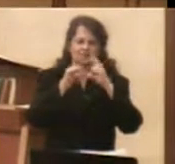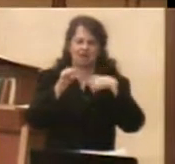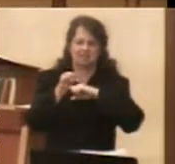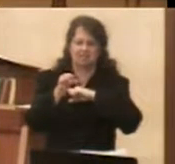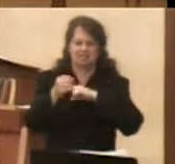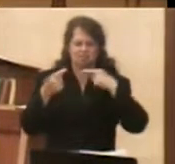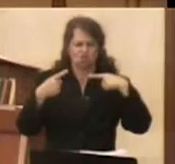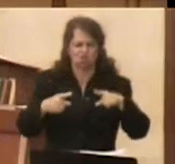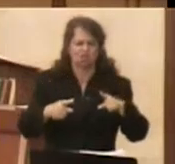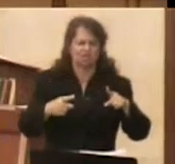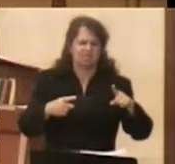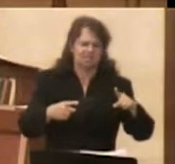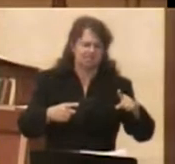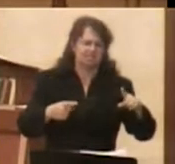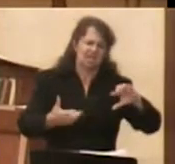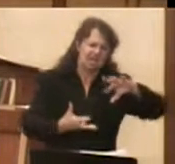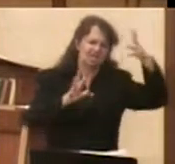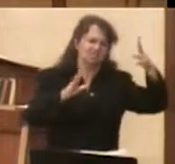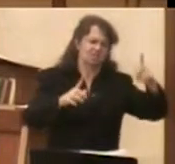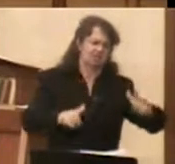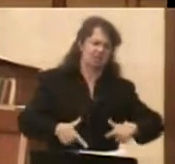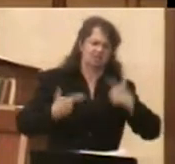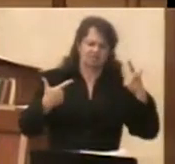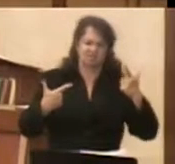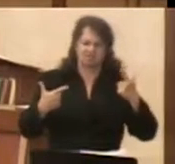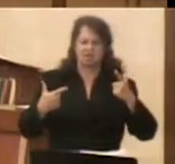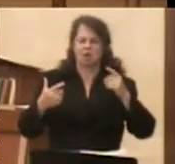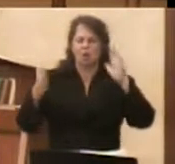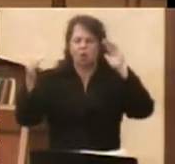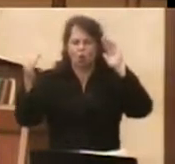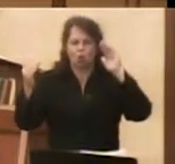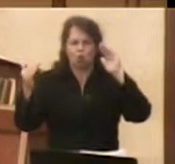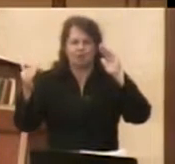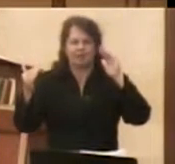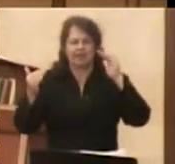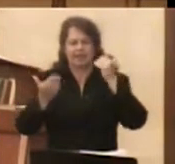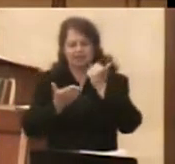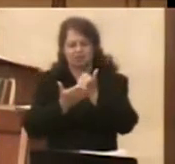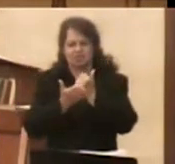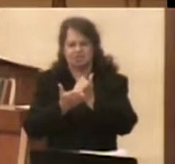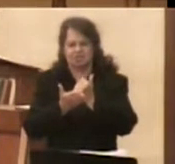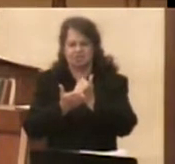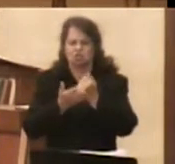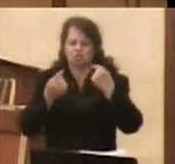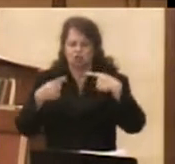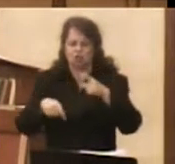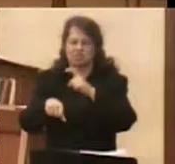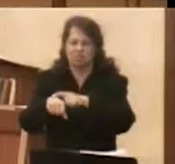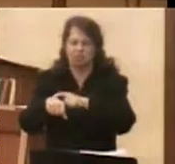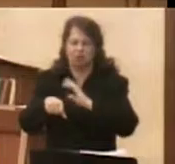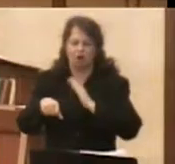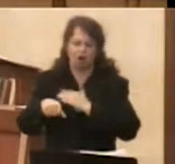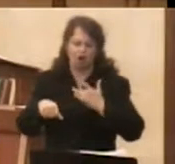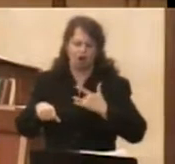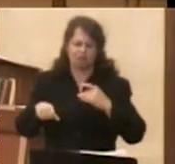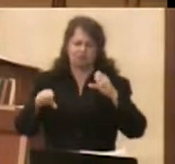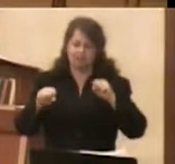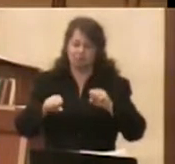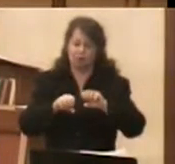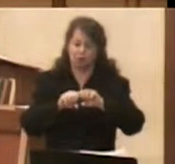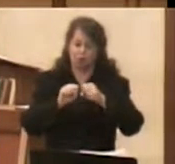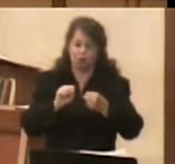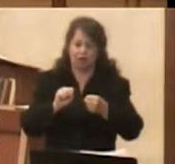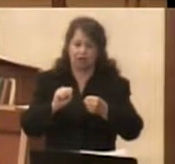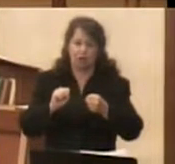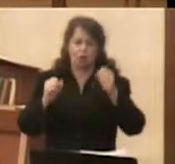life. Hope that pushes us forward when our hearts could easily be broken. Hope that carries us into the uncertainties of